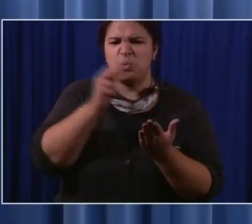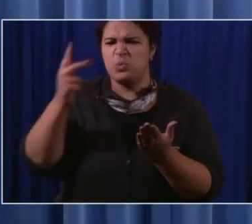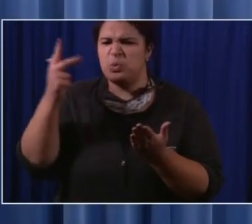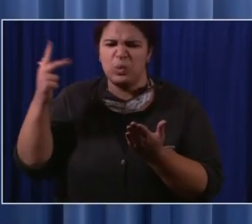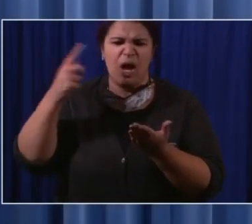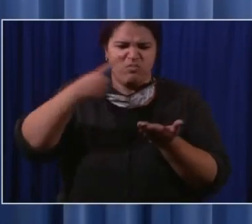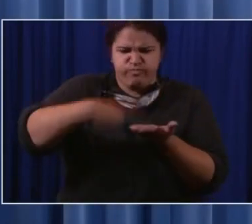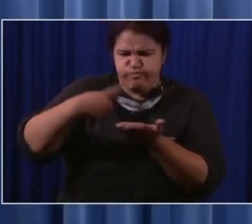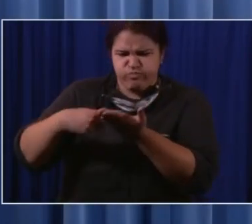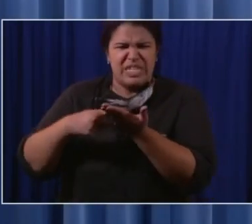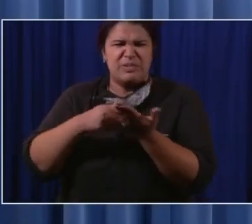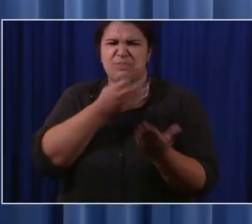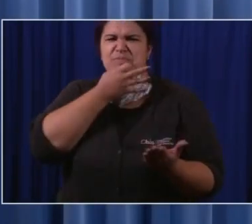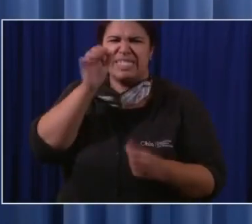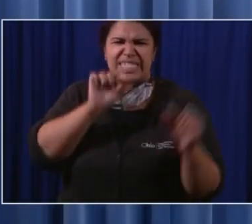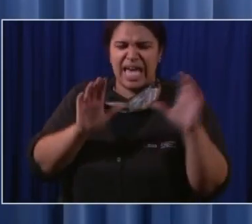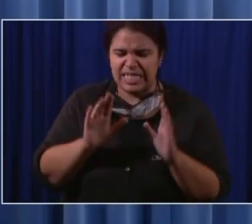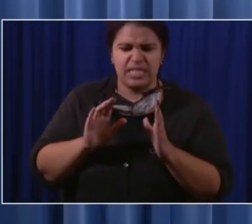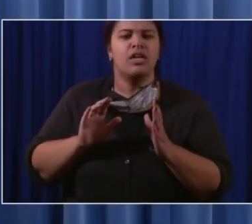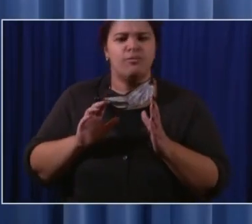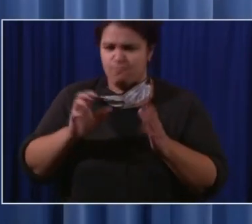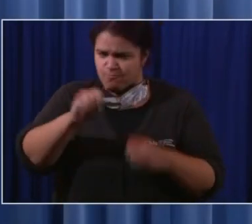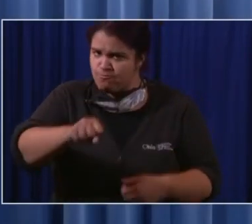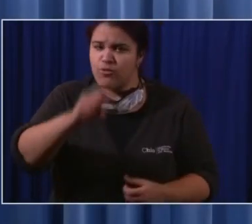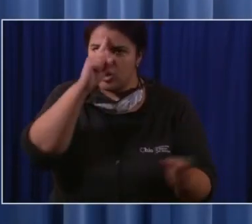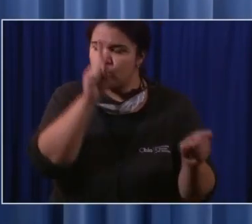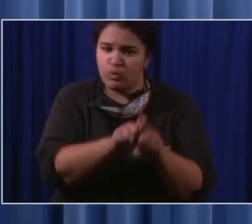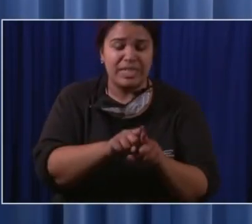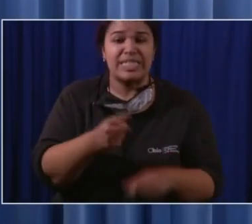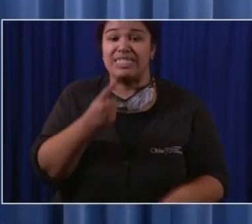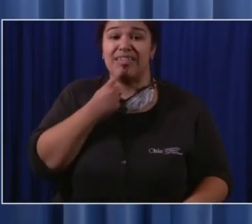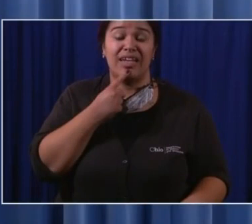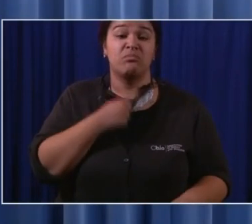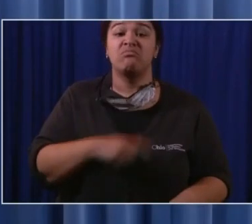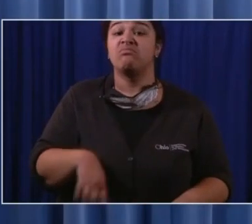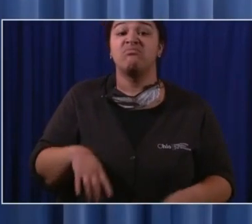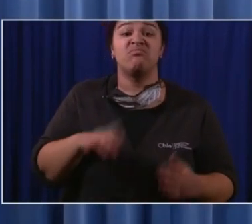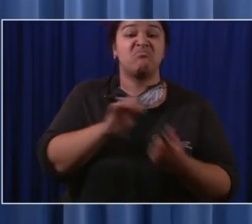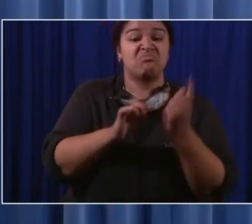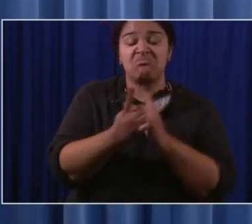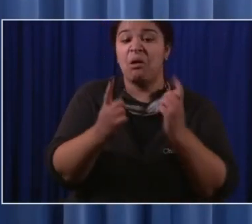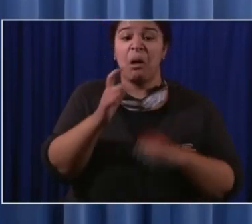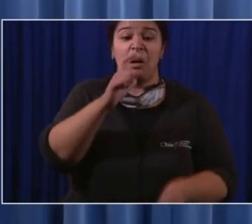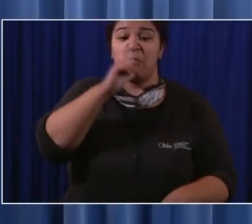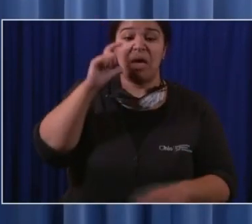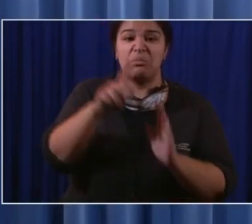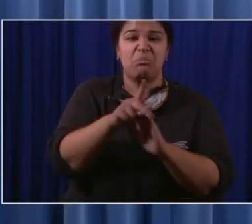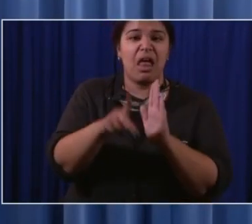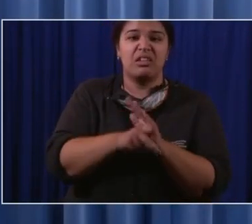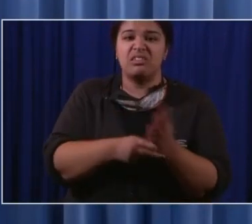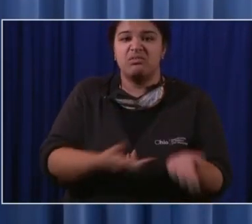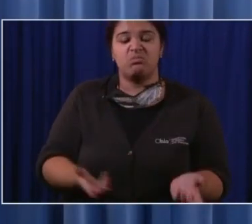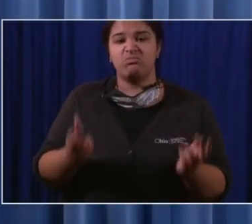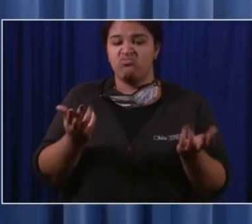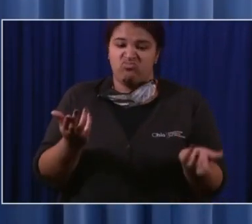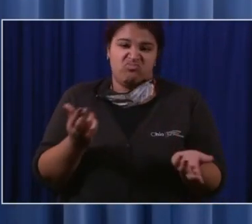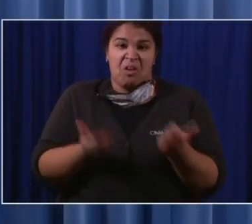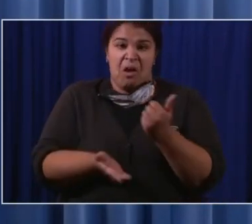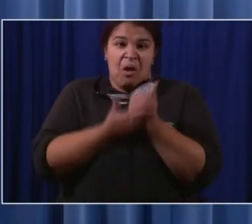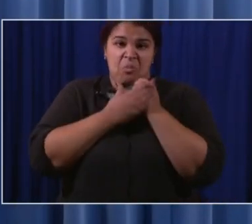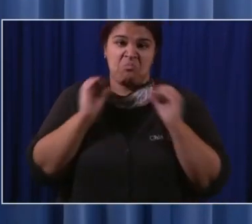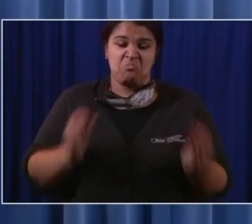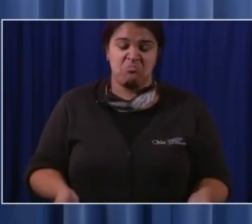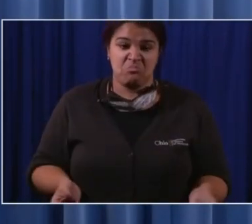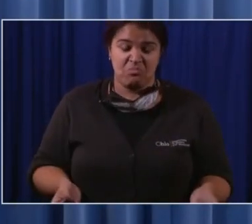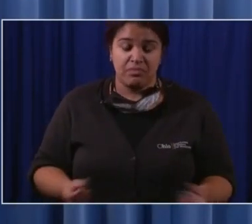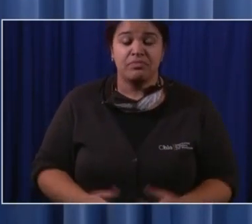test, trace, quarantine, and mask policies will not work. Michael Osterholm, director of the Center of Infectious Disease Research at